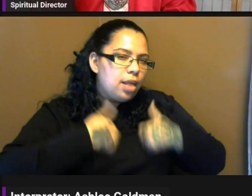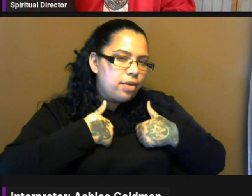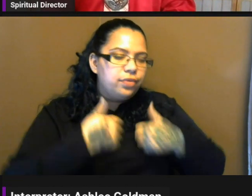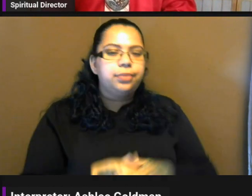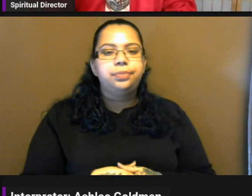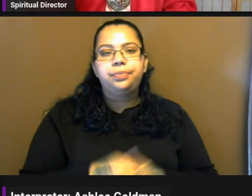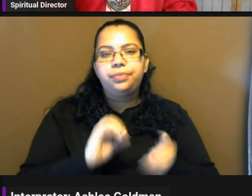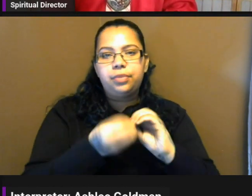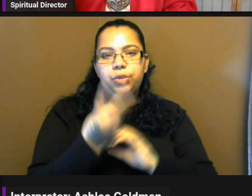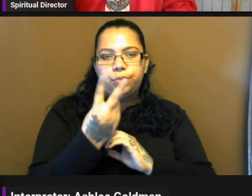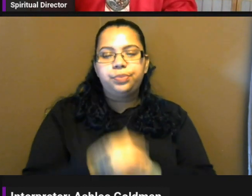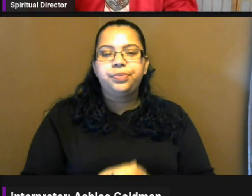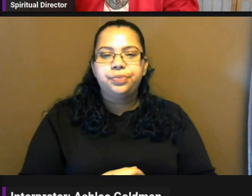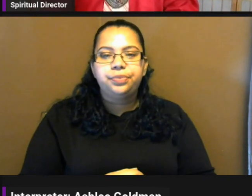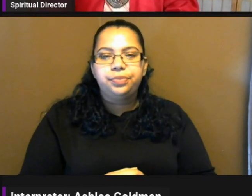Number 2.